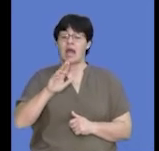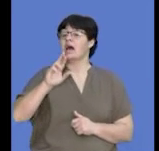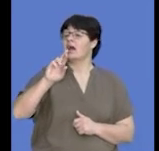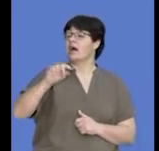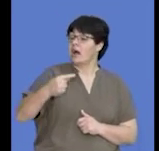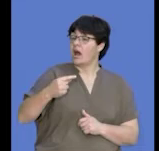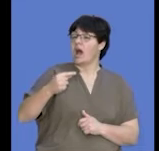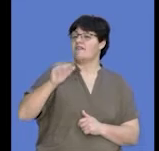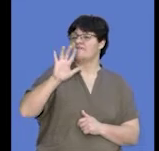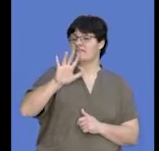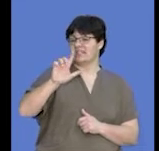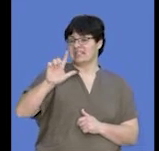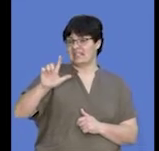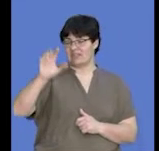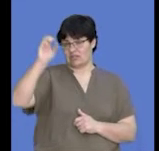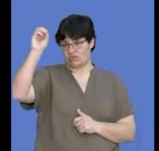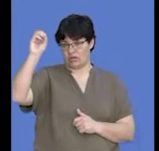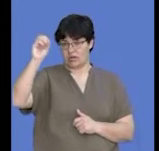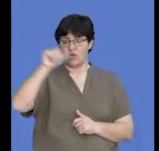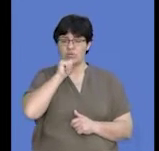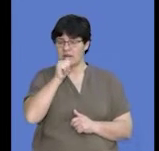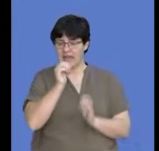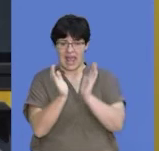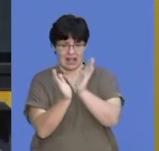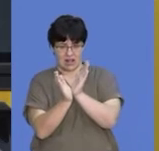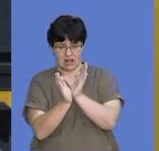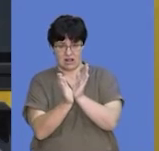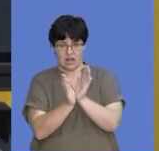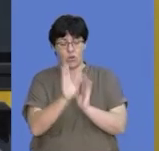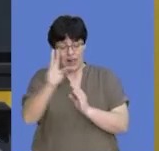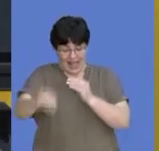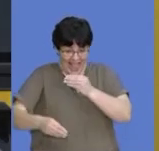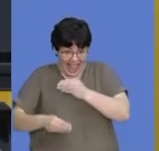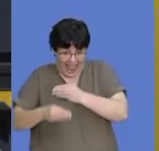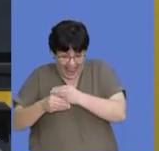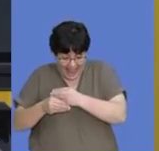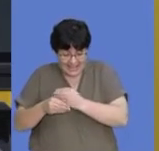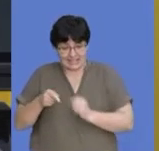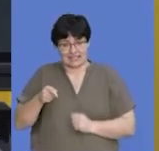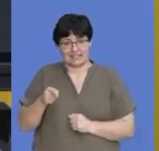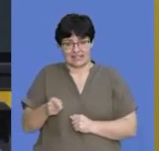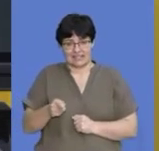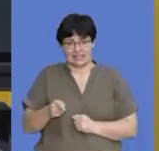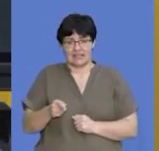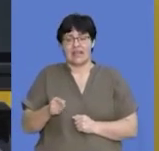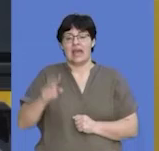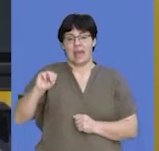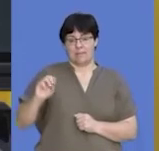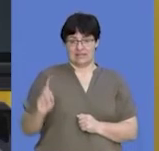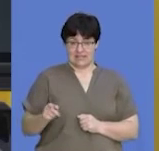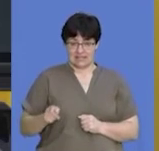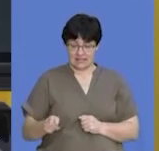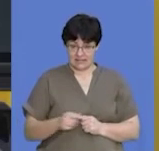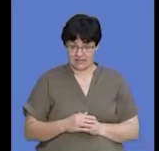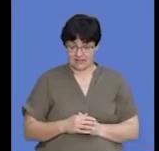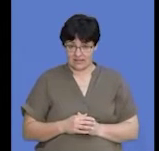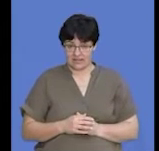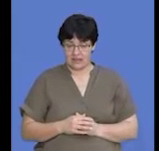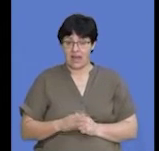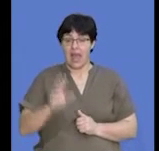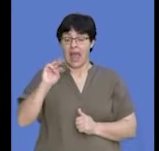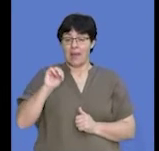57 degrees. No matter what angle you're getting, note that you're going to add it to your magnetic declination. My